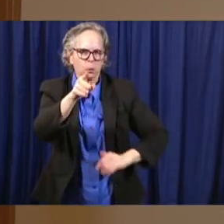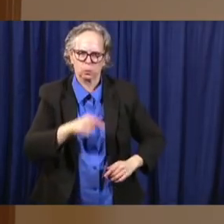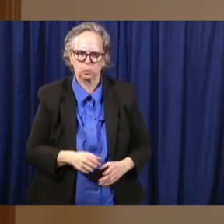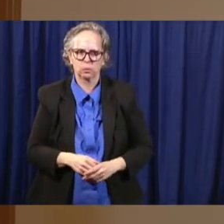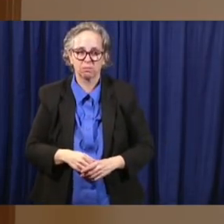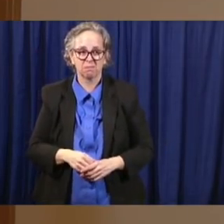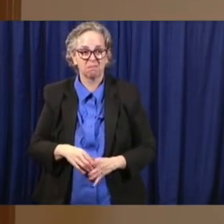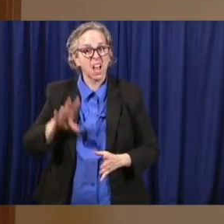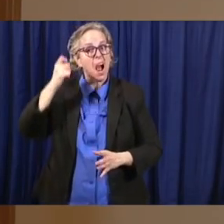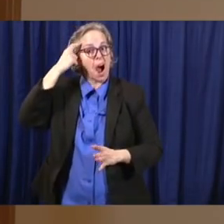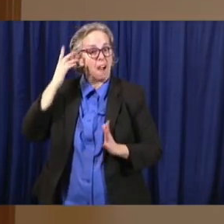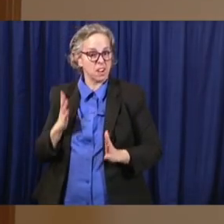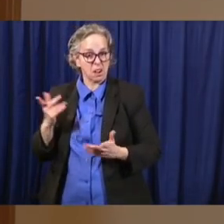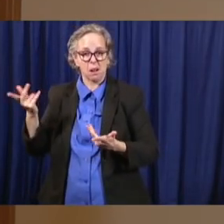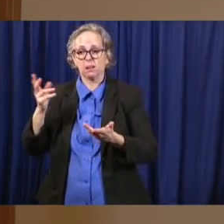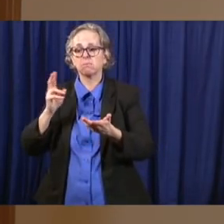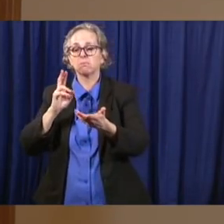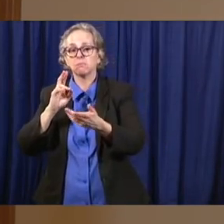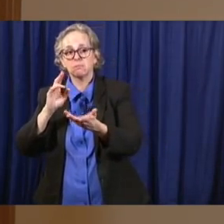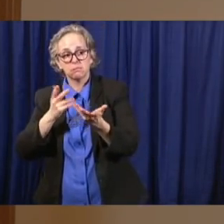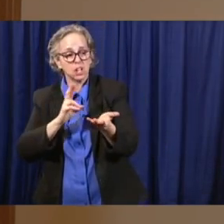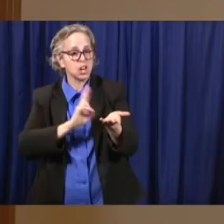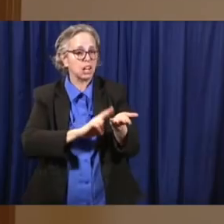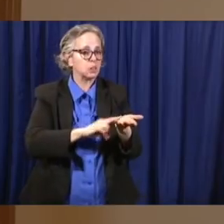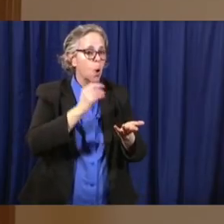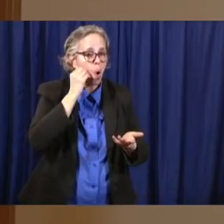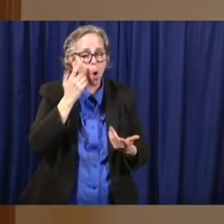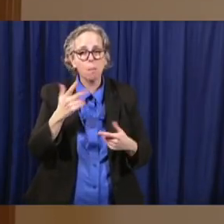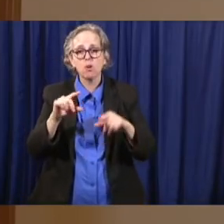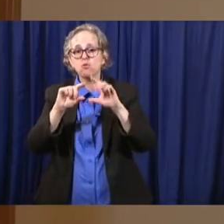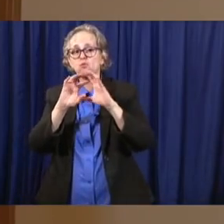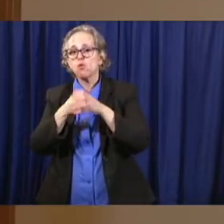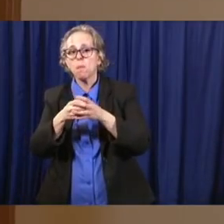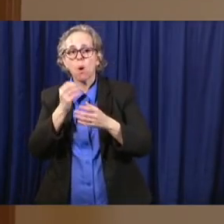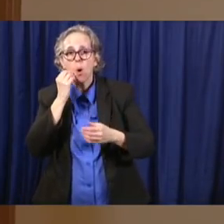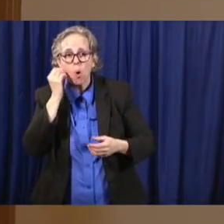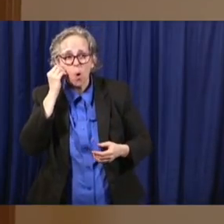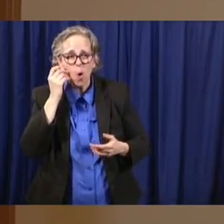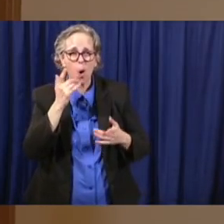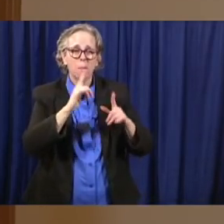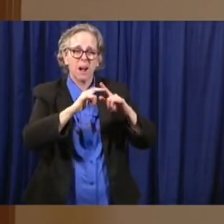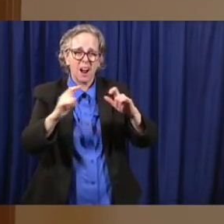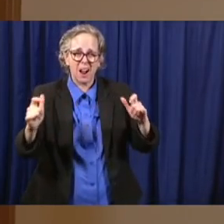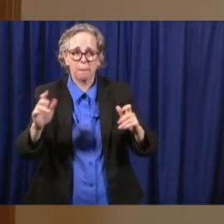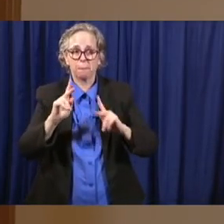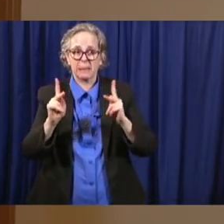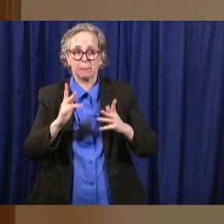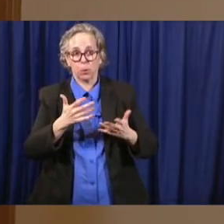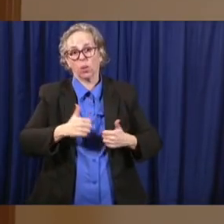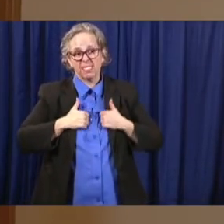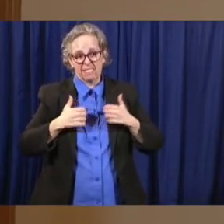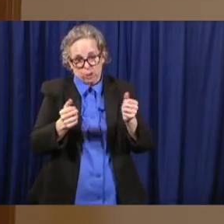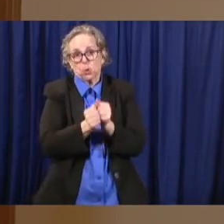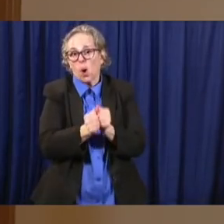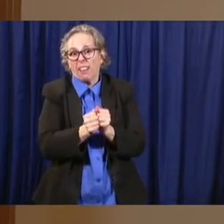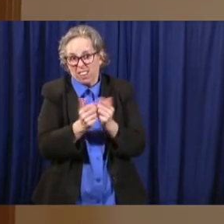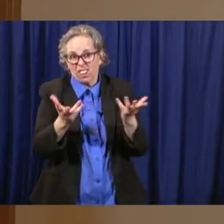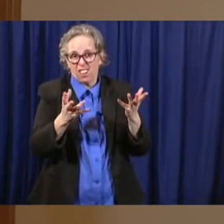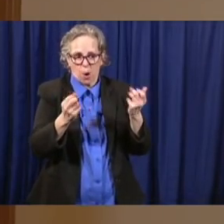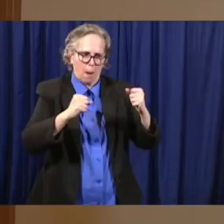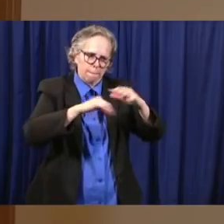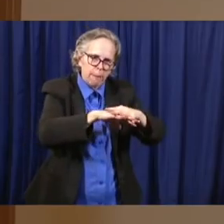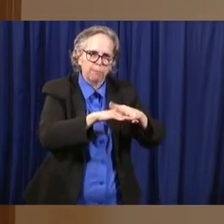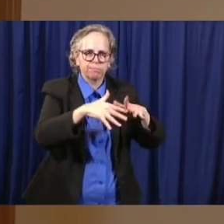VA homes that we have in our state, psych hospitals, places where people have to be close together for various reasons, are more